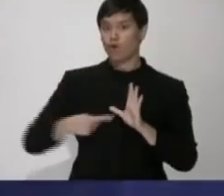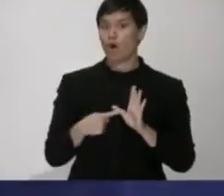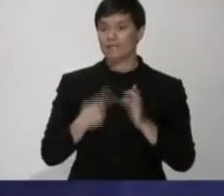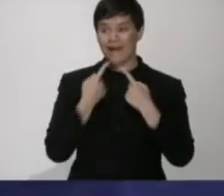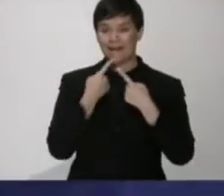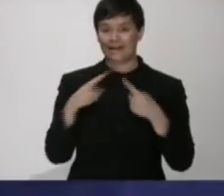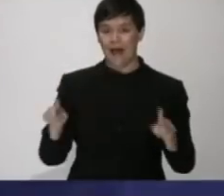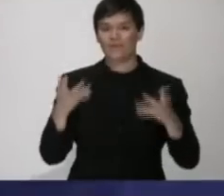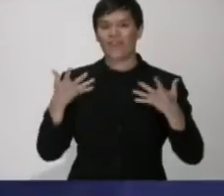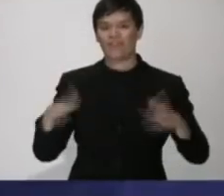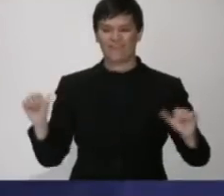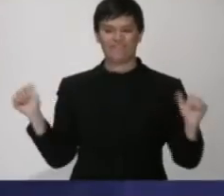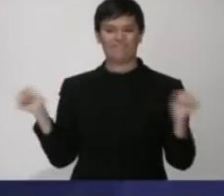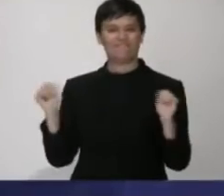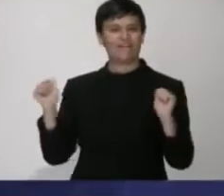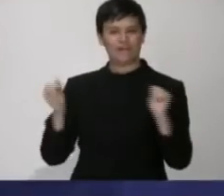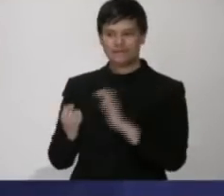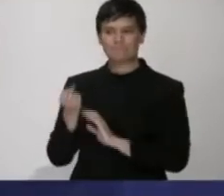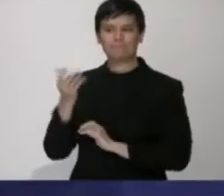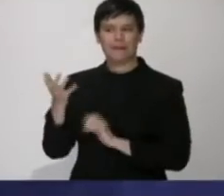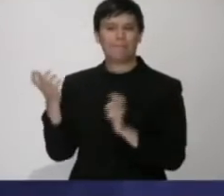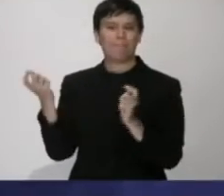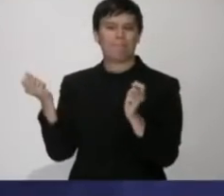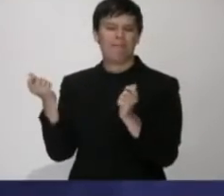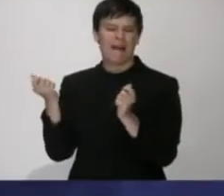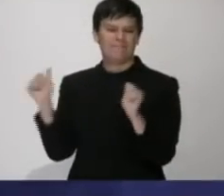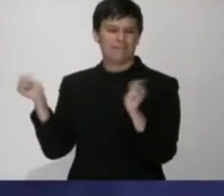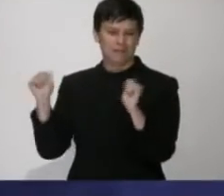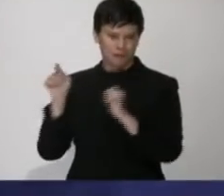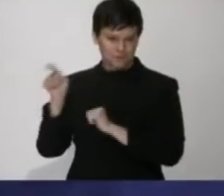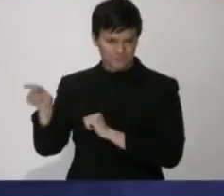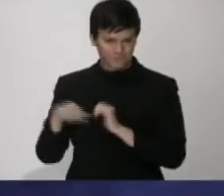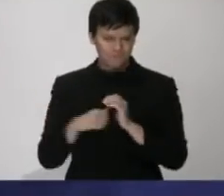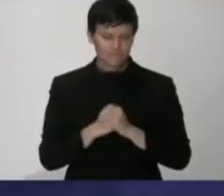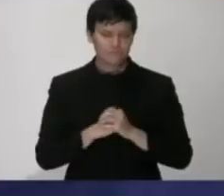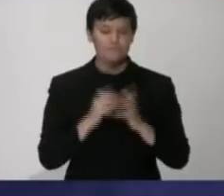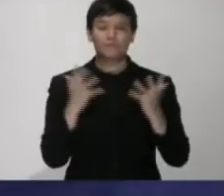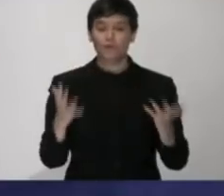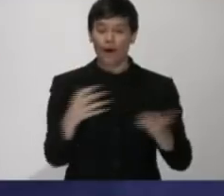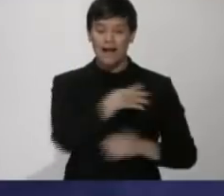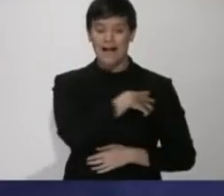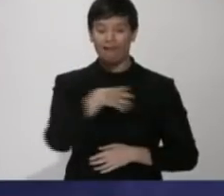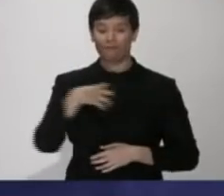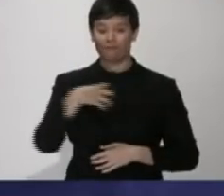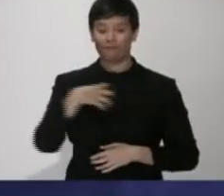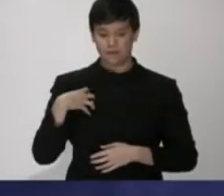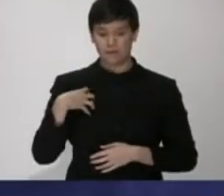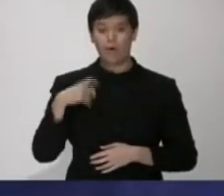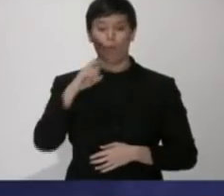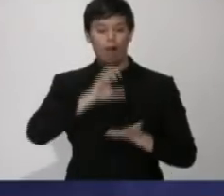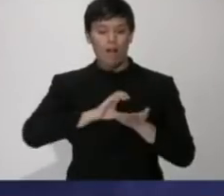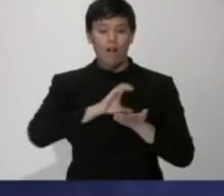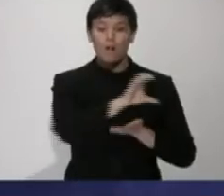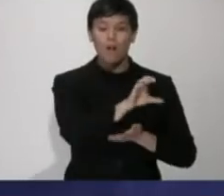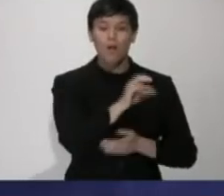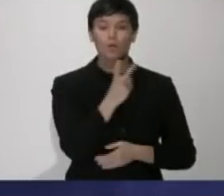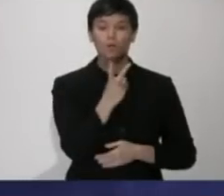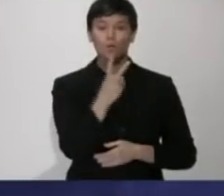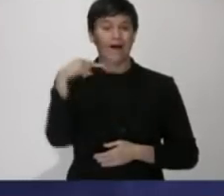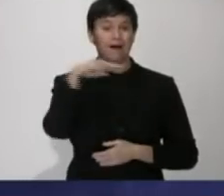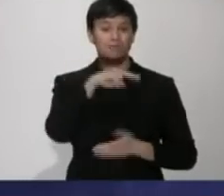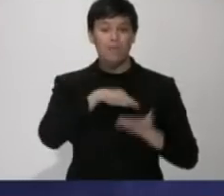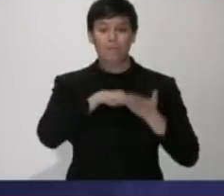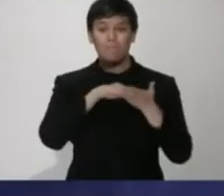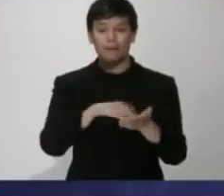in central Auckland. The government will invest up to $200 million for the University of Auckland's Faculty of Education